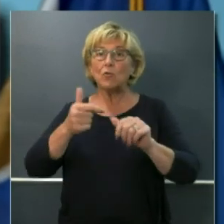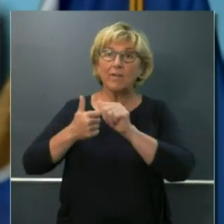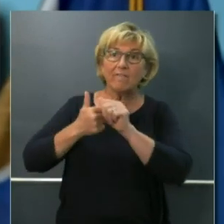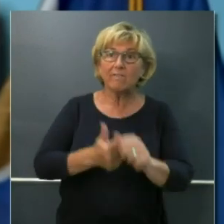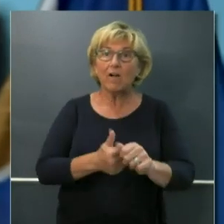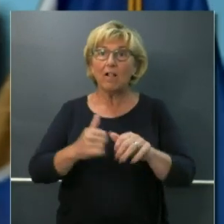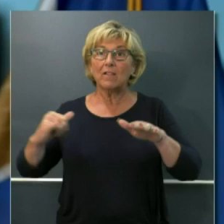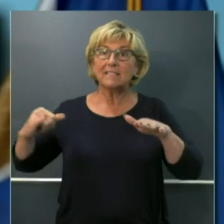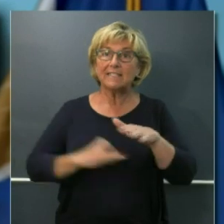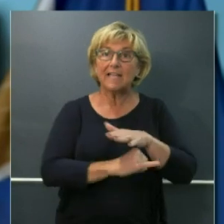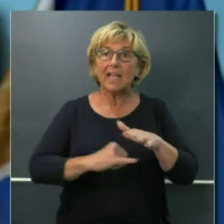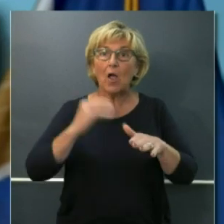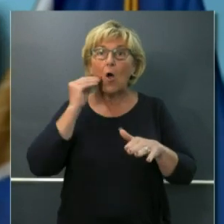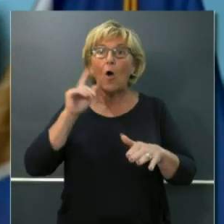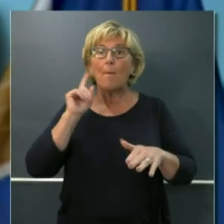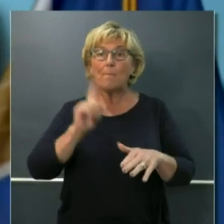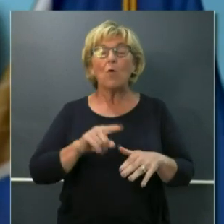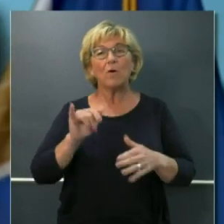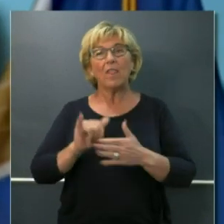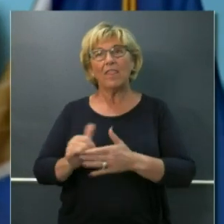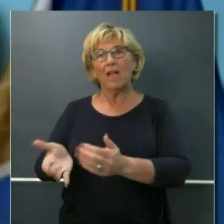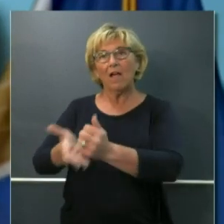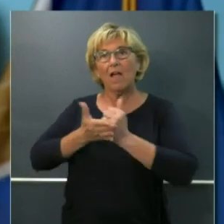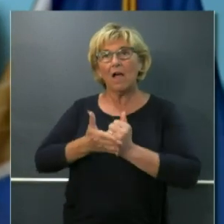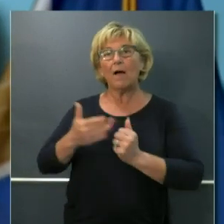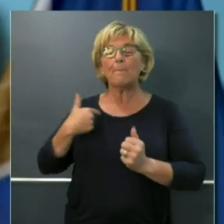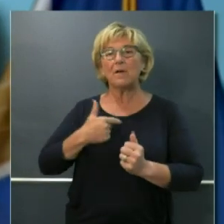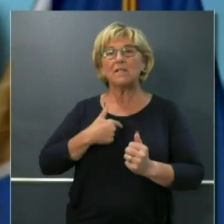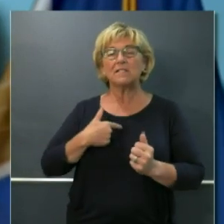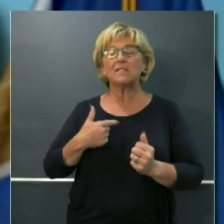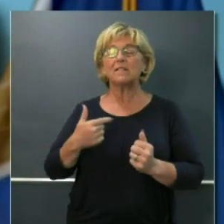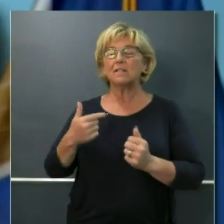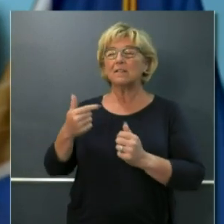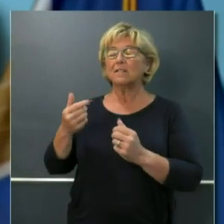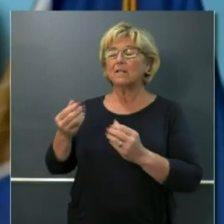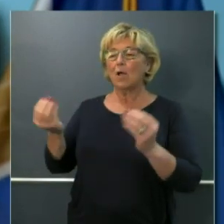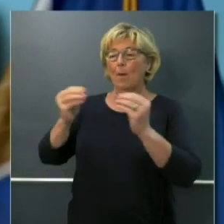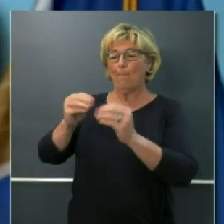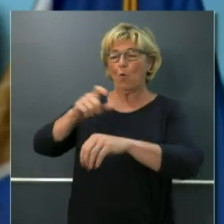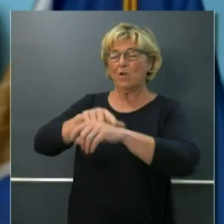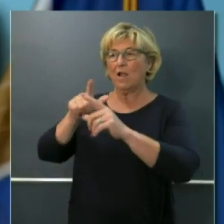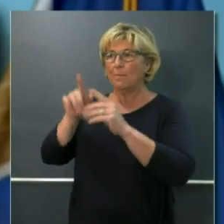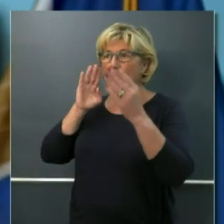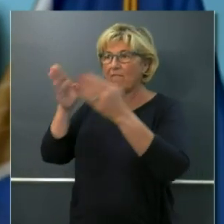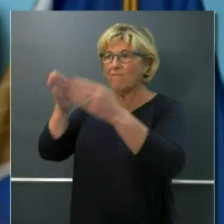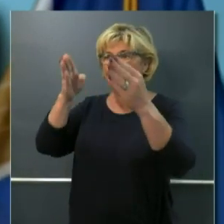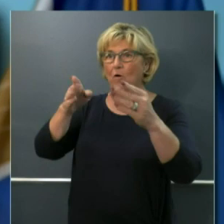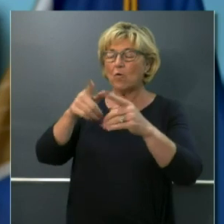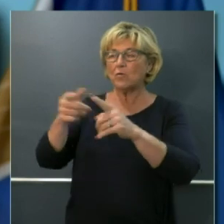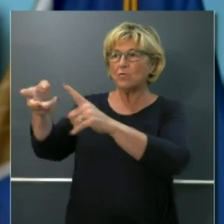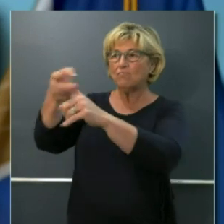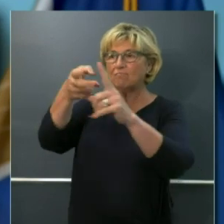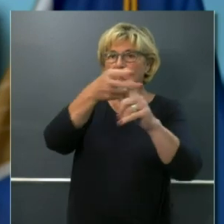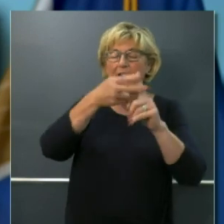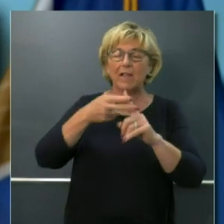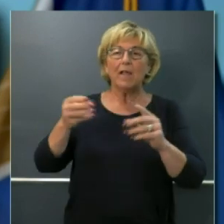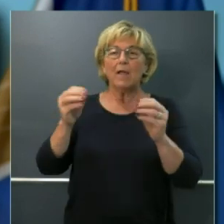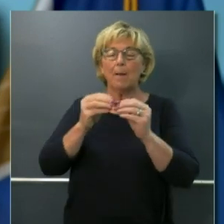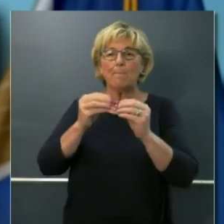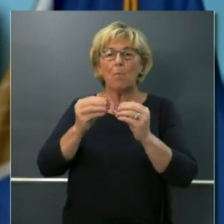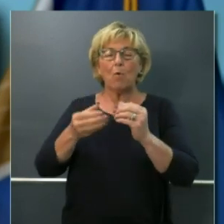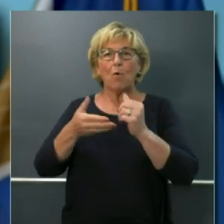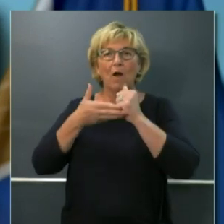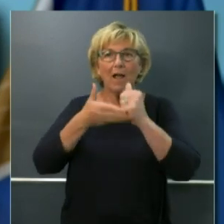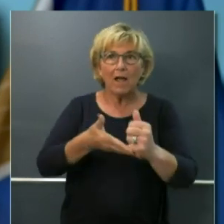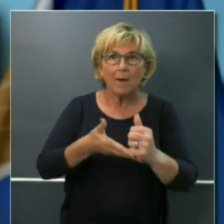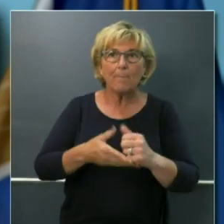bought us time to put together those assets, and not only those physical assets, but begin the process of procuring a workforce